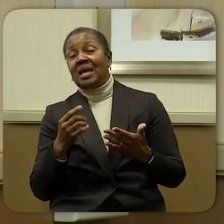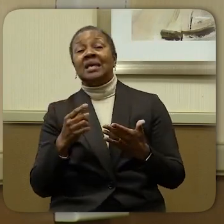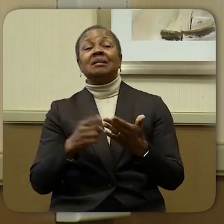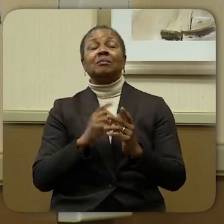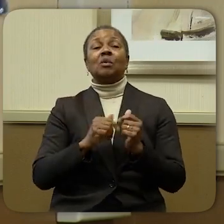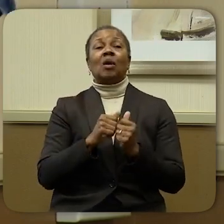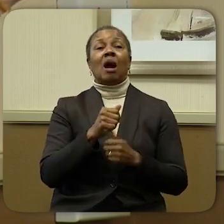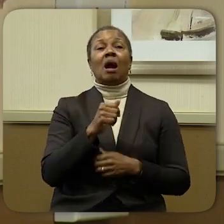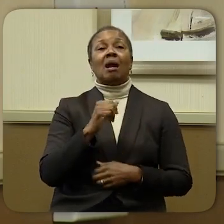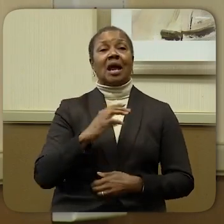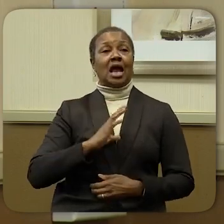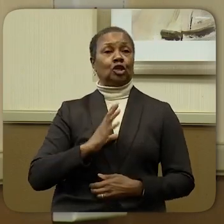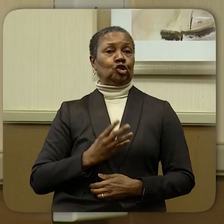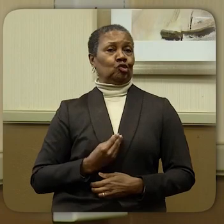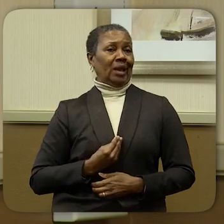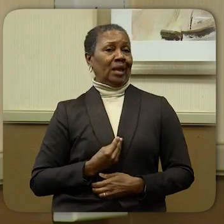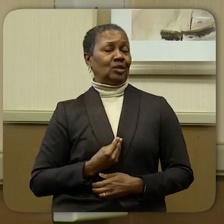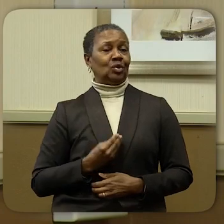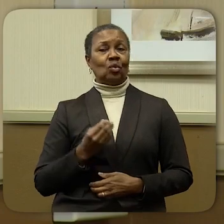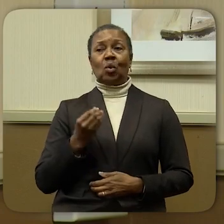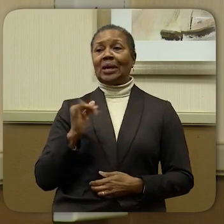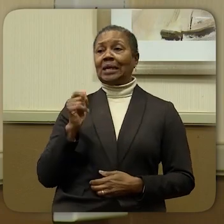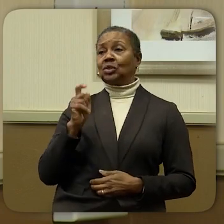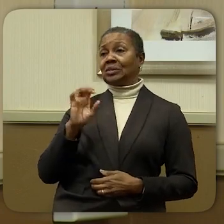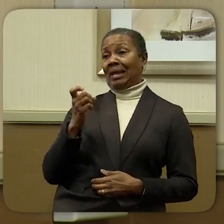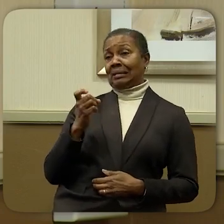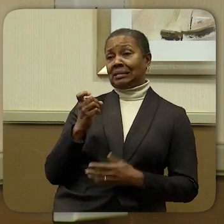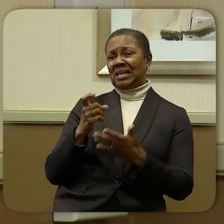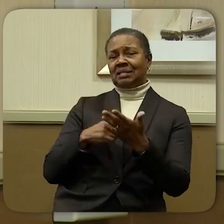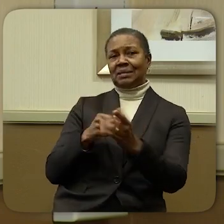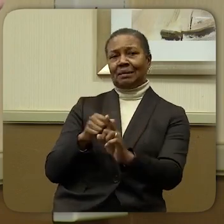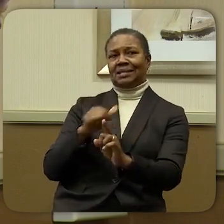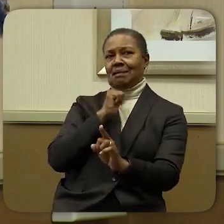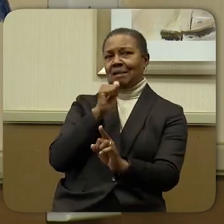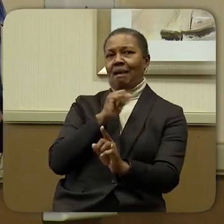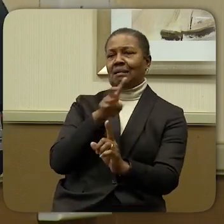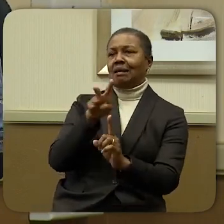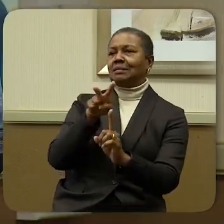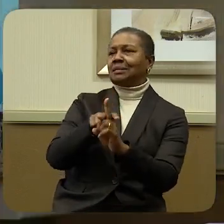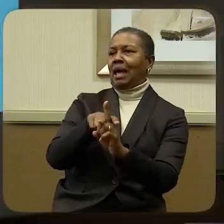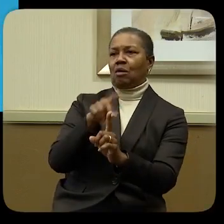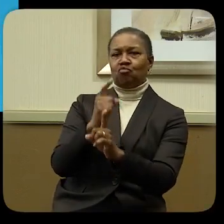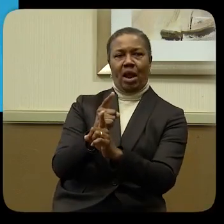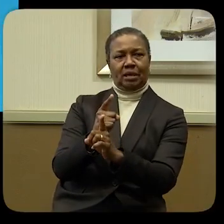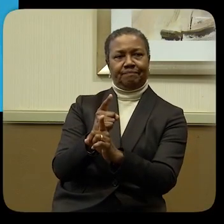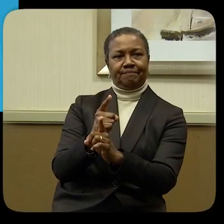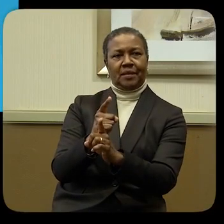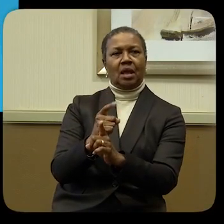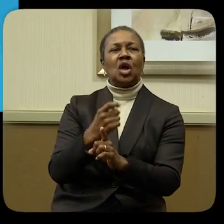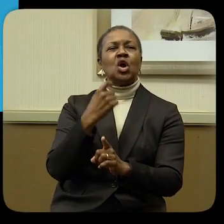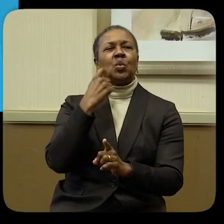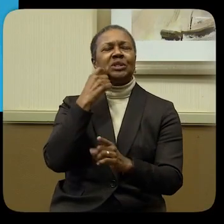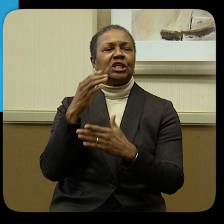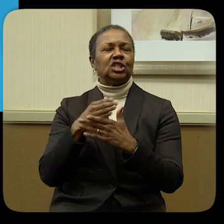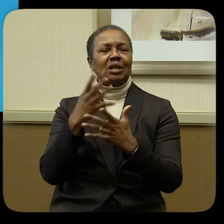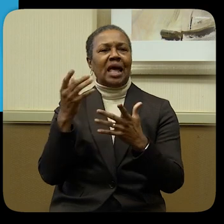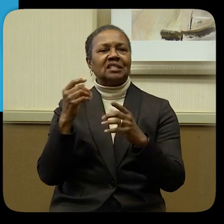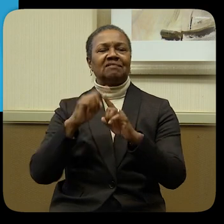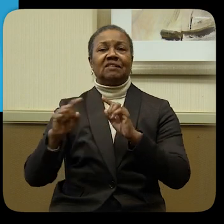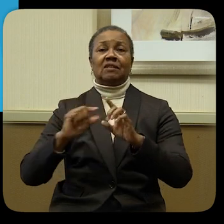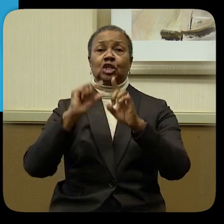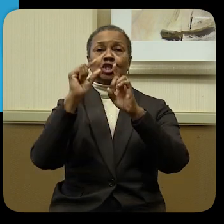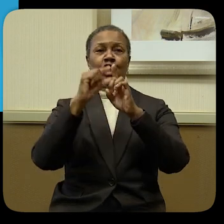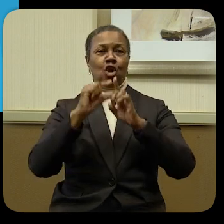are intersex, sometimes they're not. All right, and so we just shared lots of different terms.